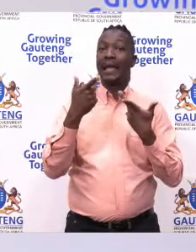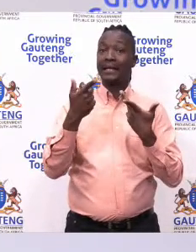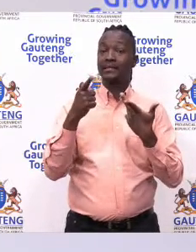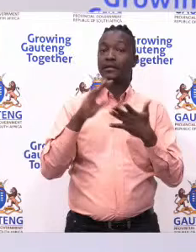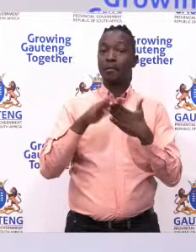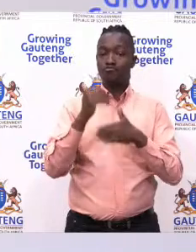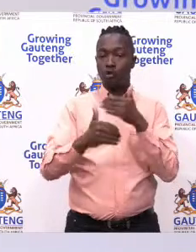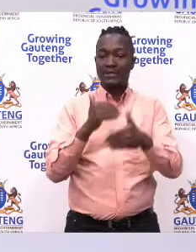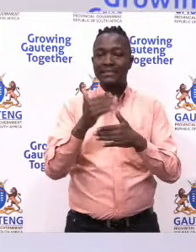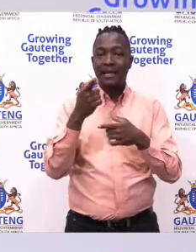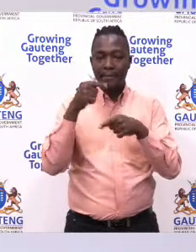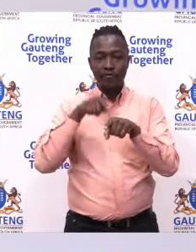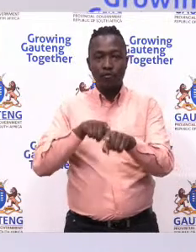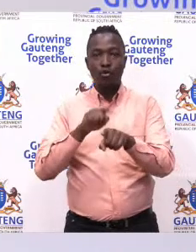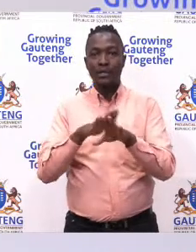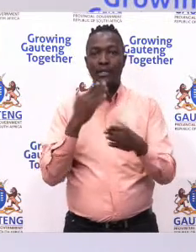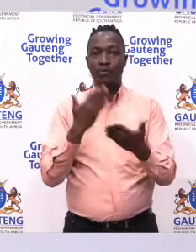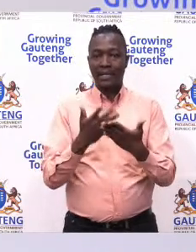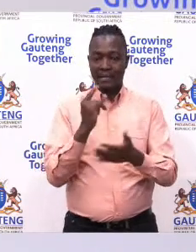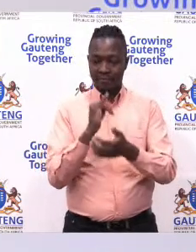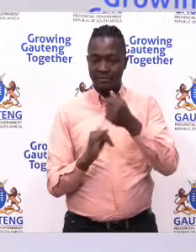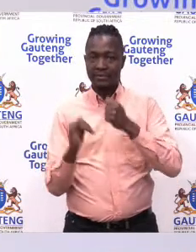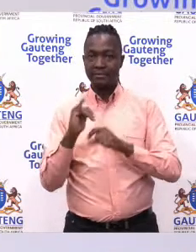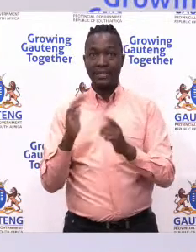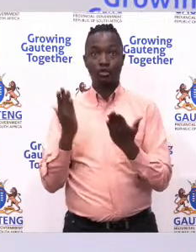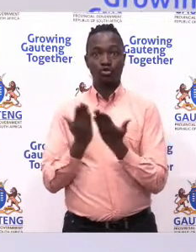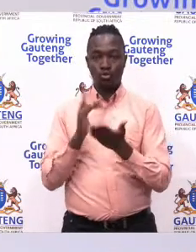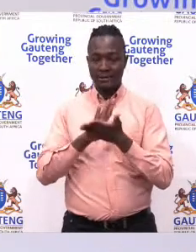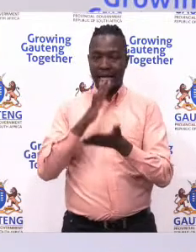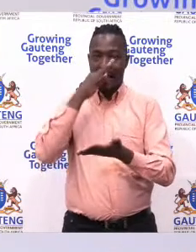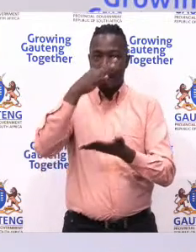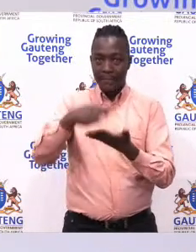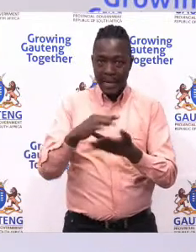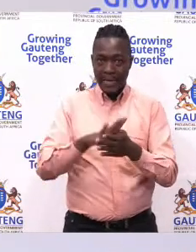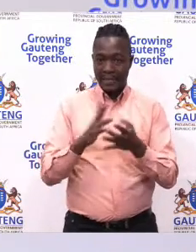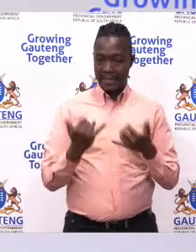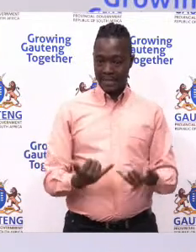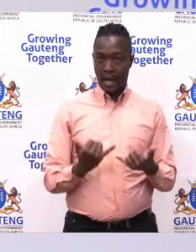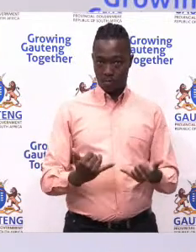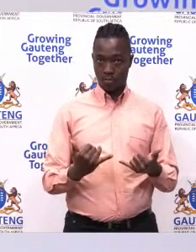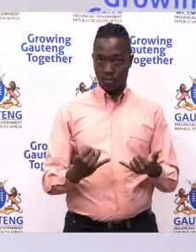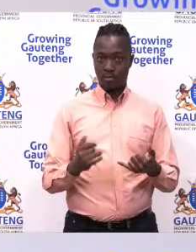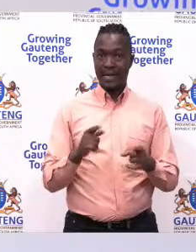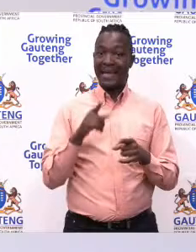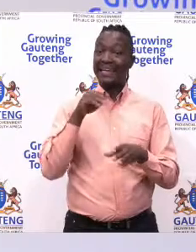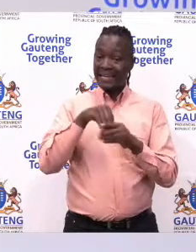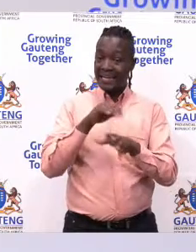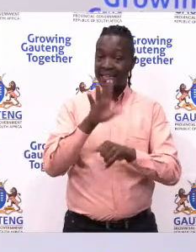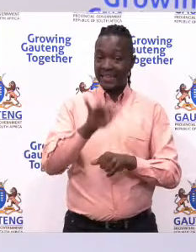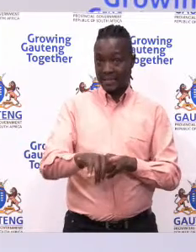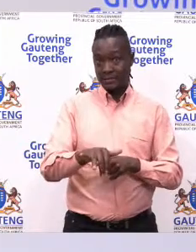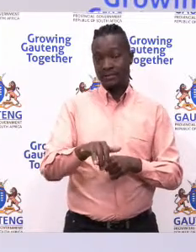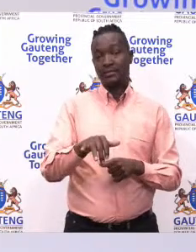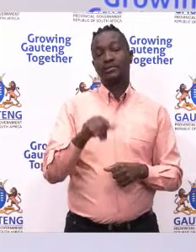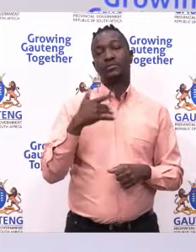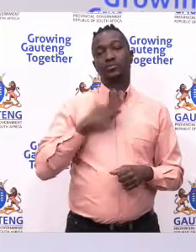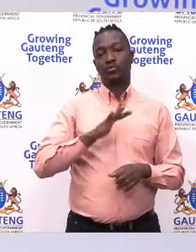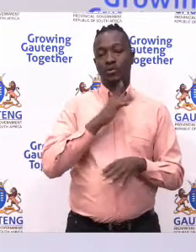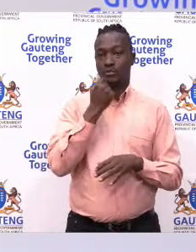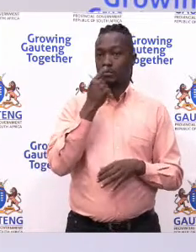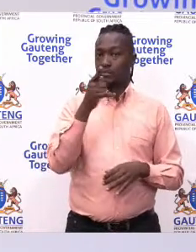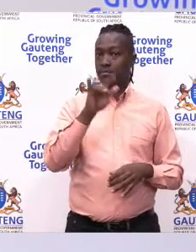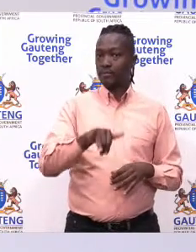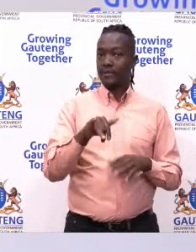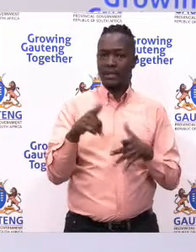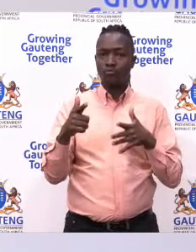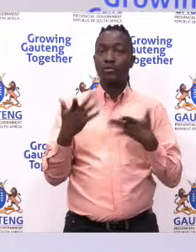can have independent schools applying in the current context. And it is in that context that we want to indicate and